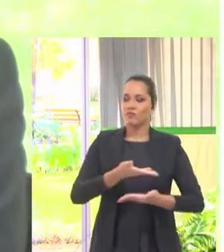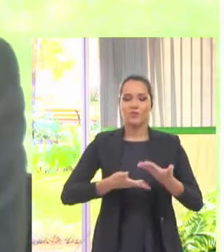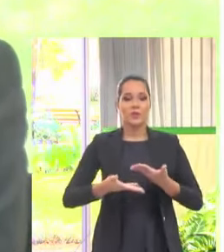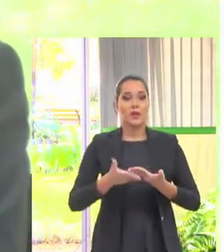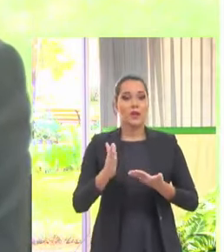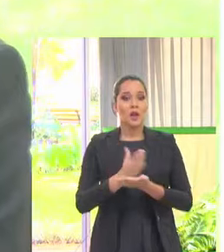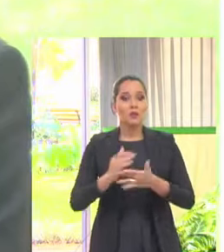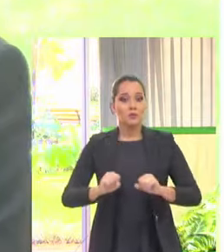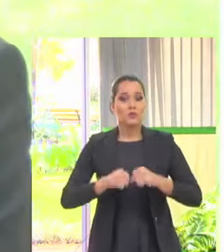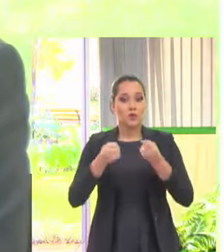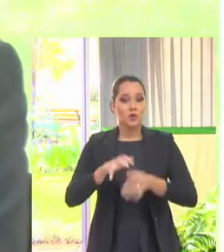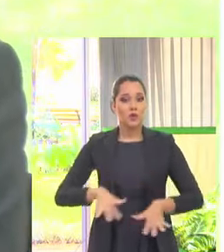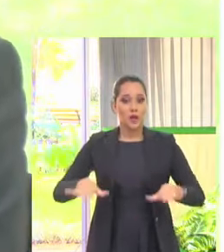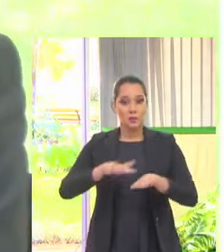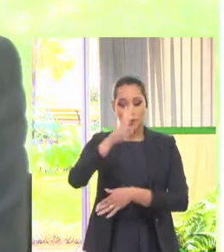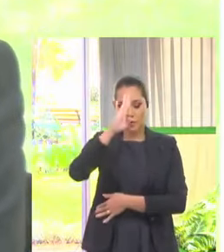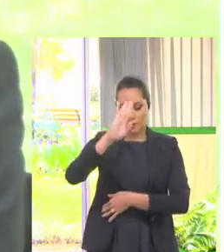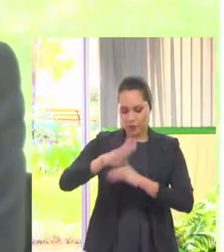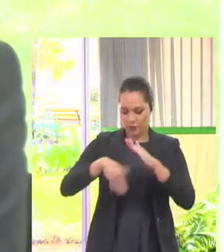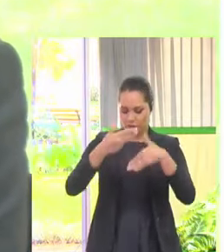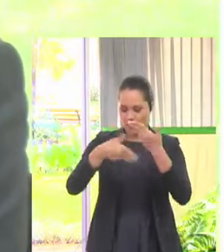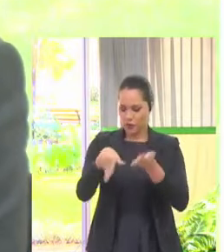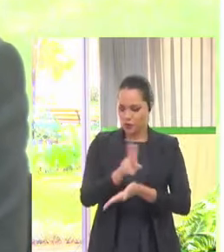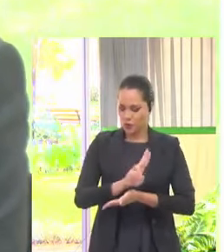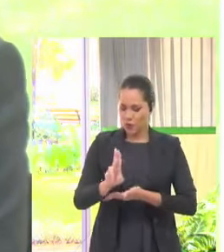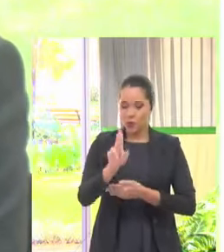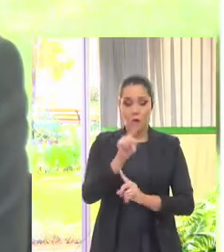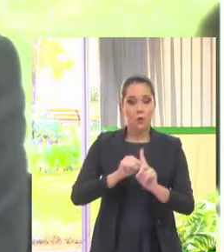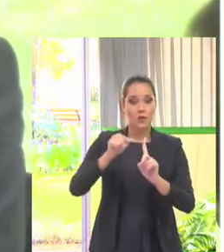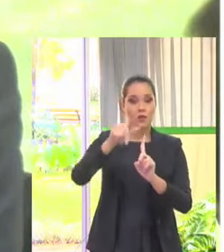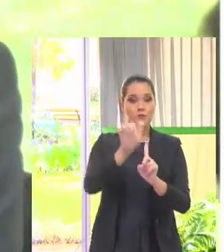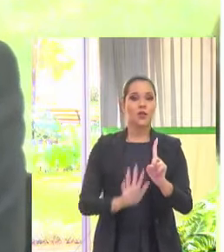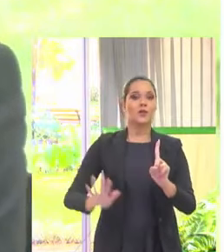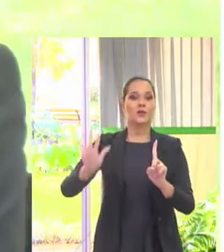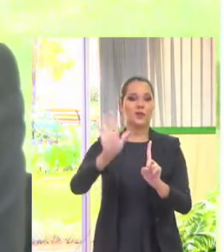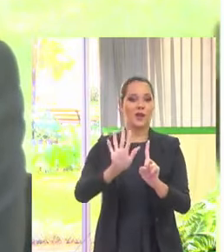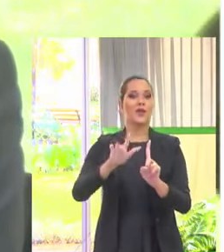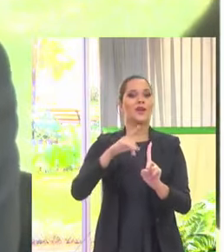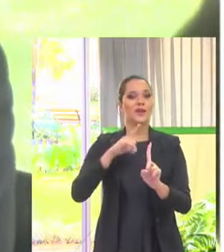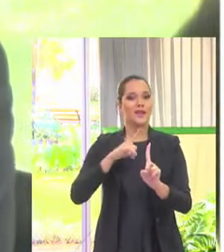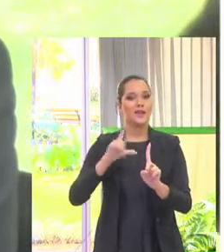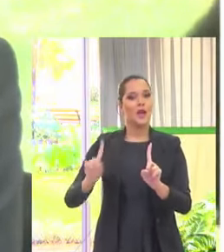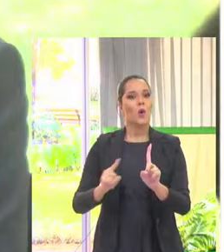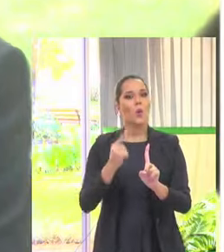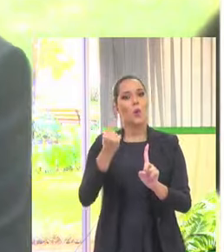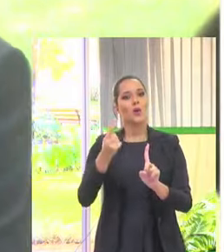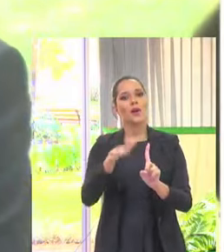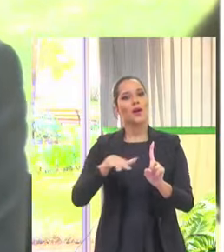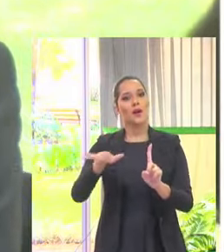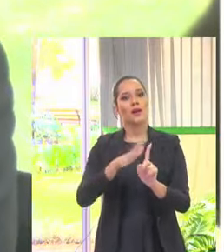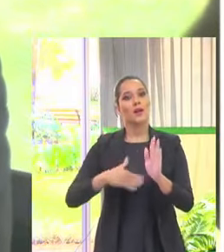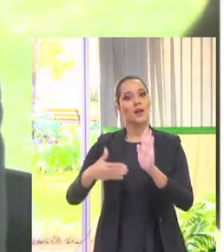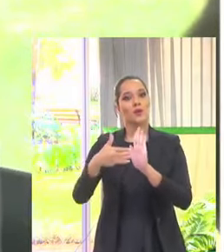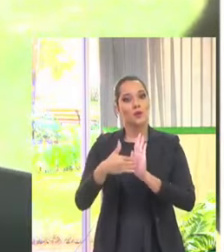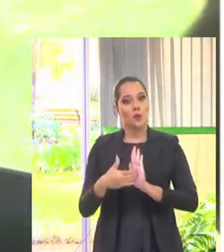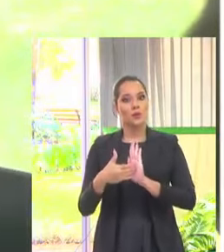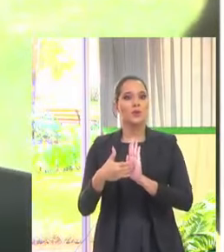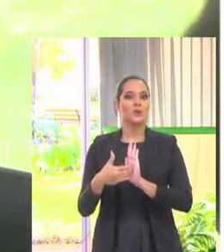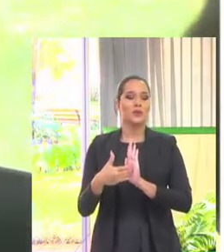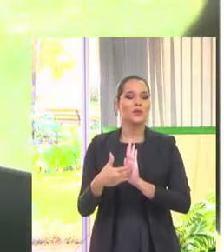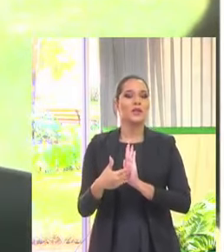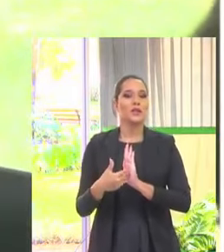areas, developing what are called national missions that have a single window where everything from the financing to the